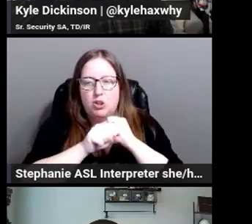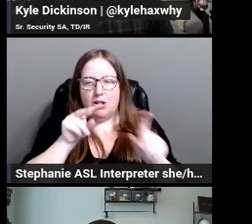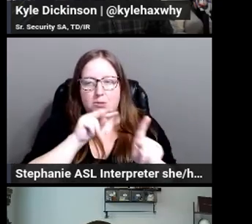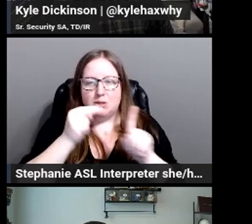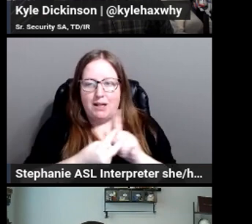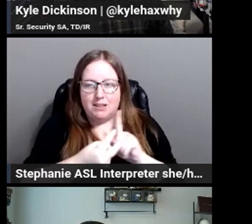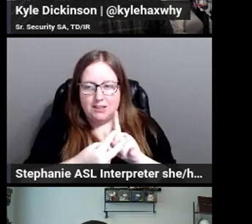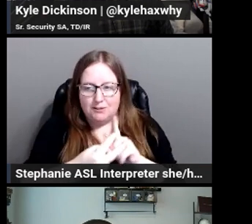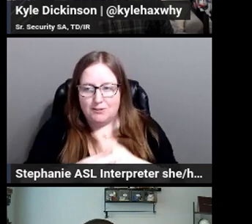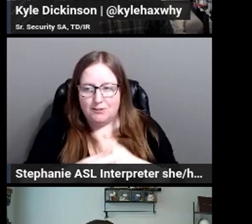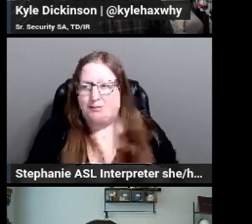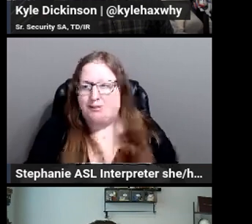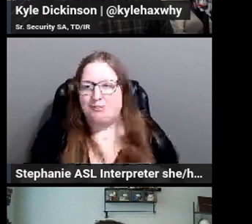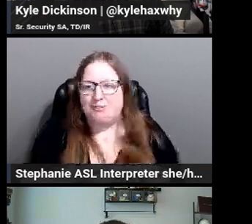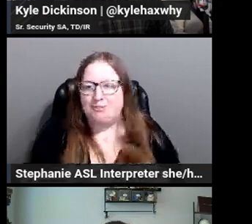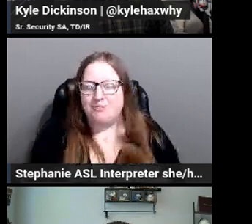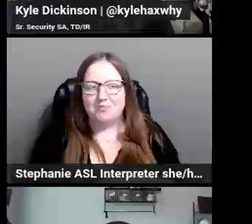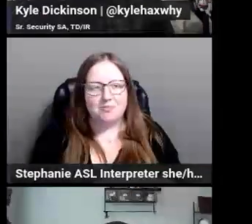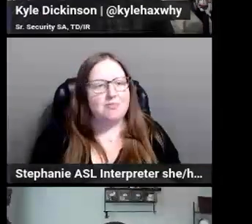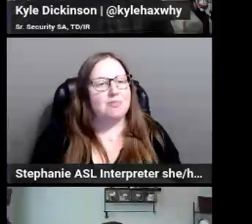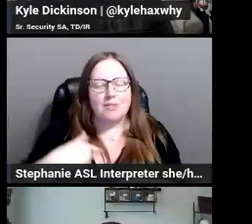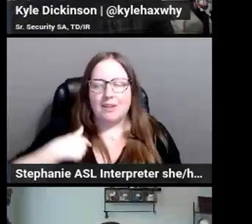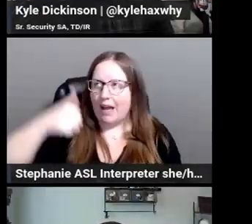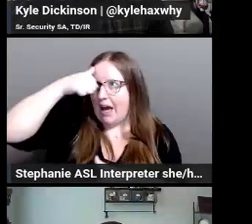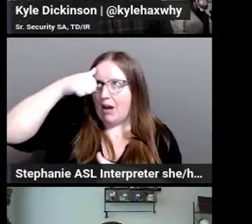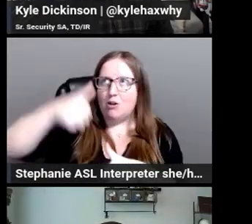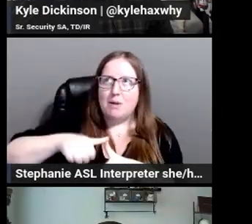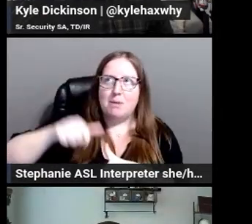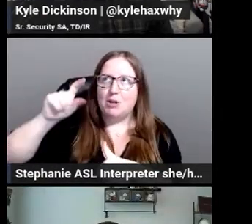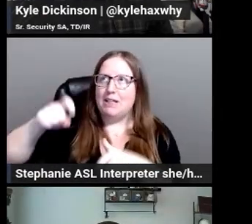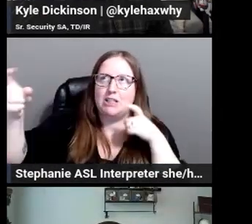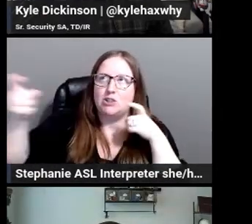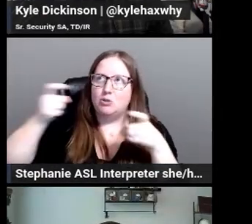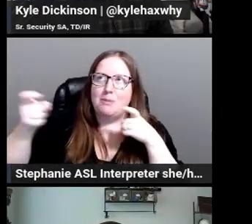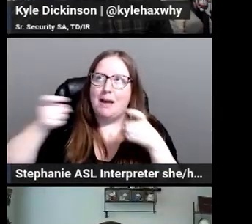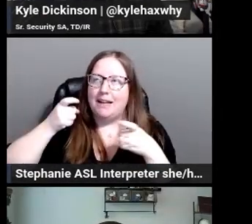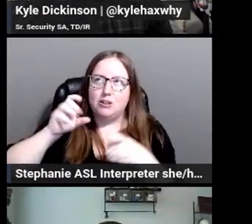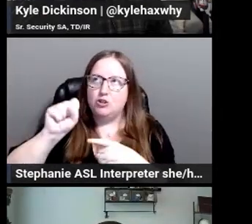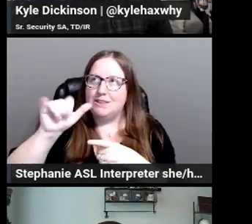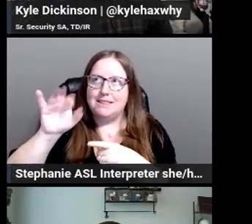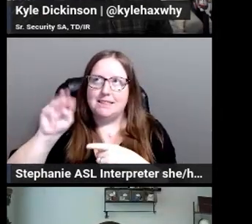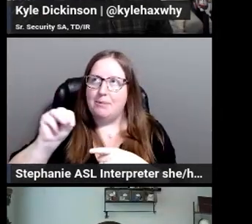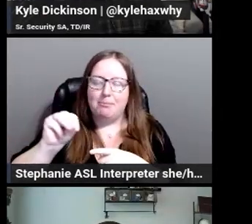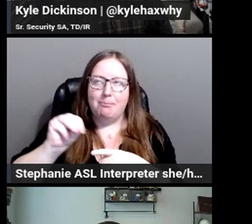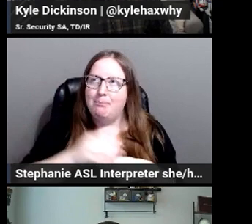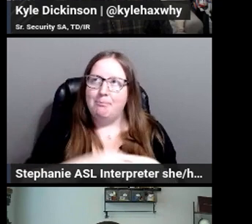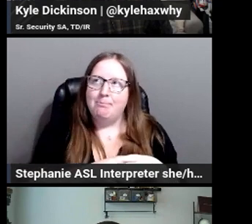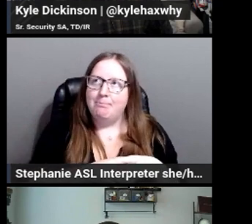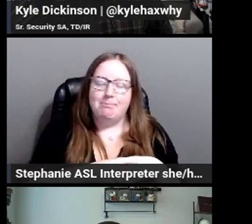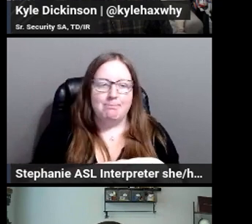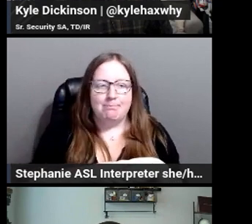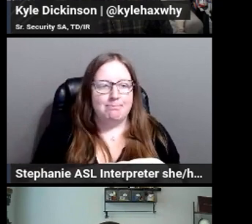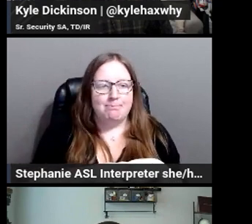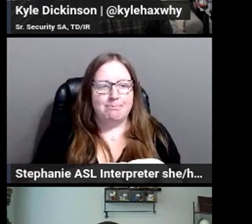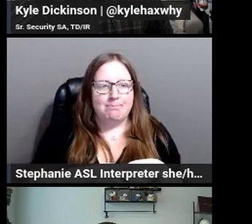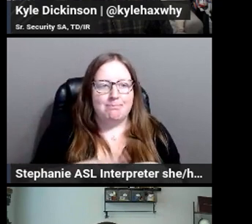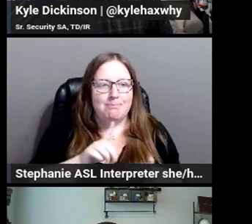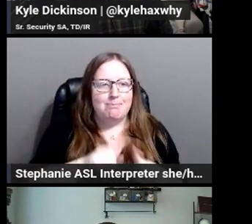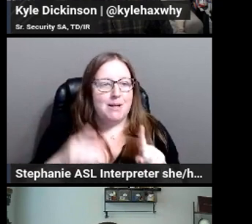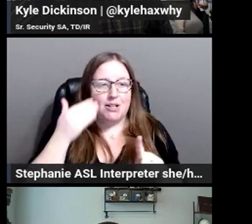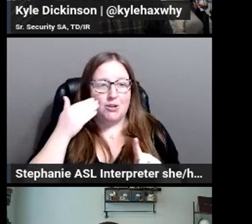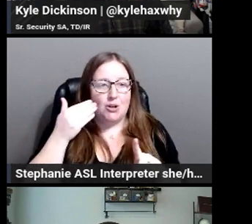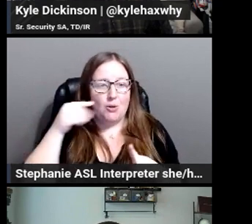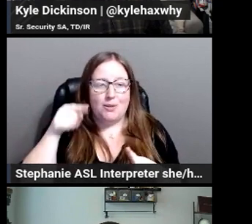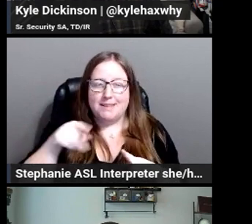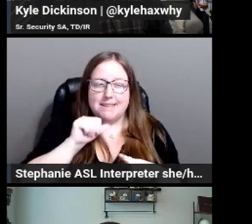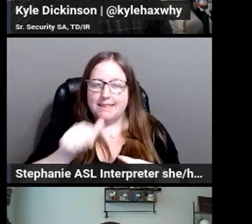perspective. I remember the days of needing to manage a SIM, but this isn't a SIM